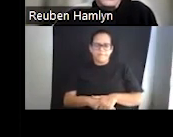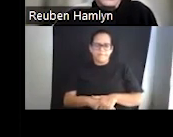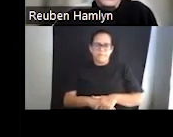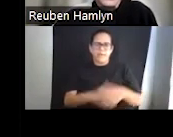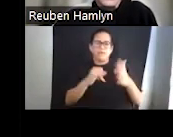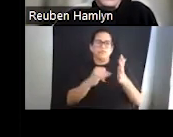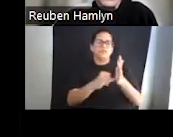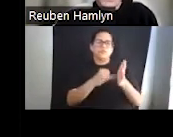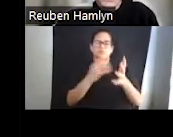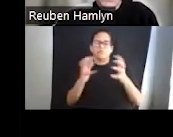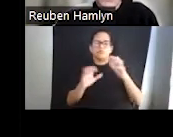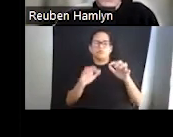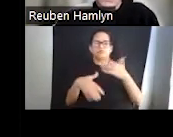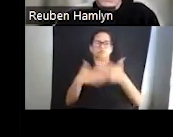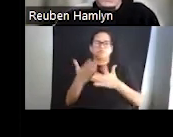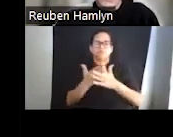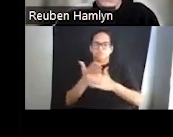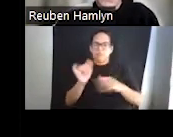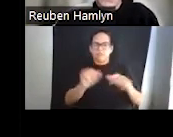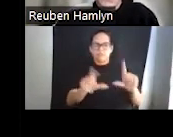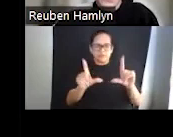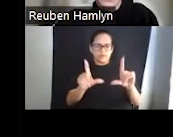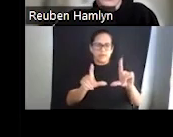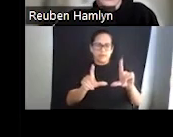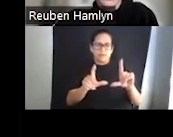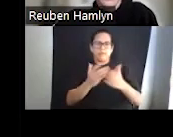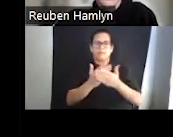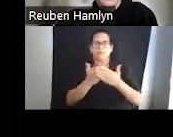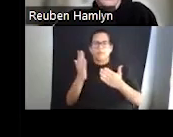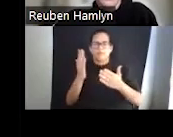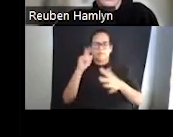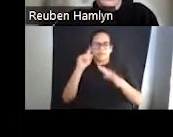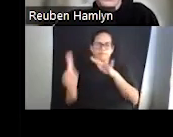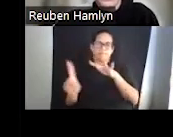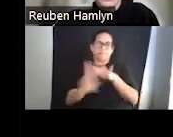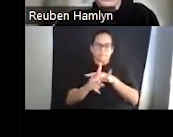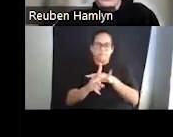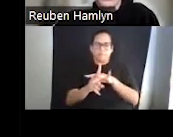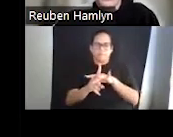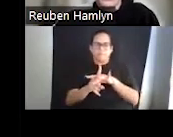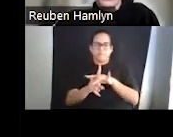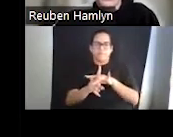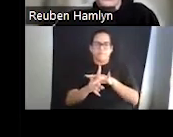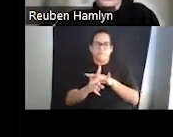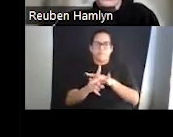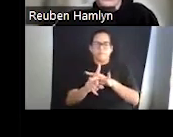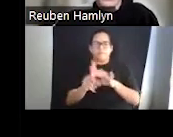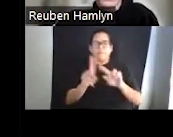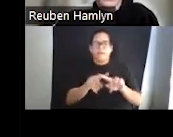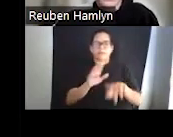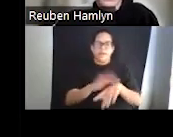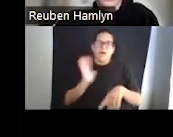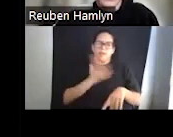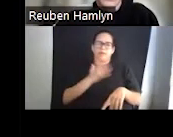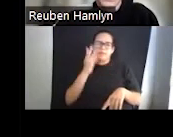to do a read through the screen, things that came to our mind as based on our experience